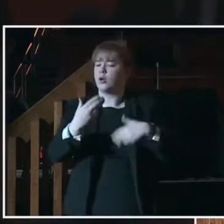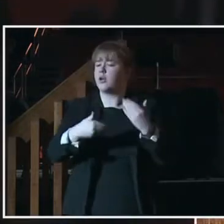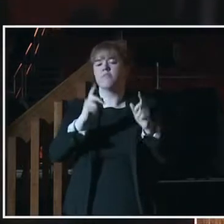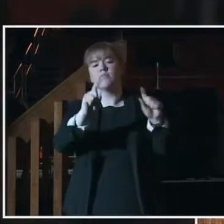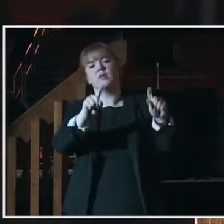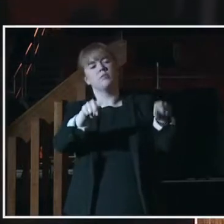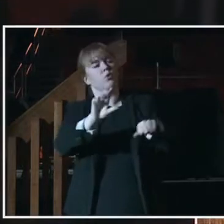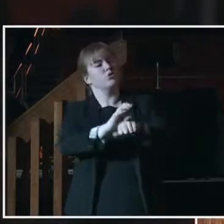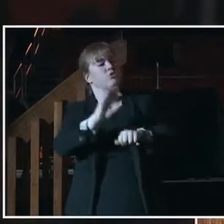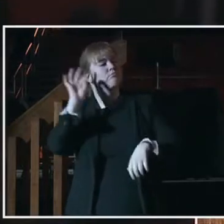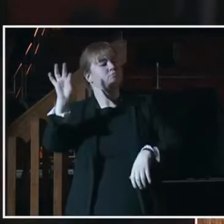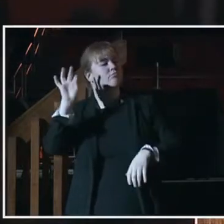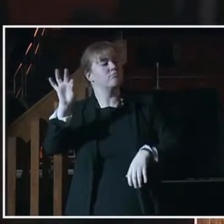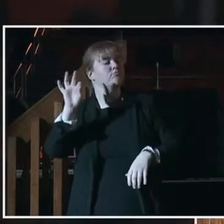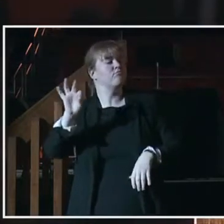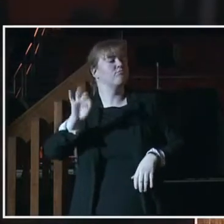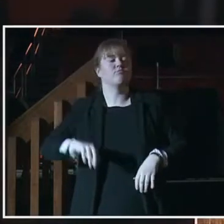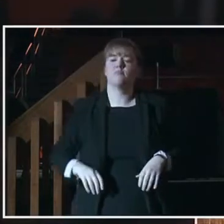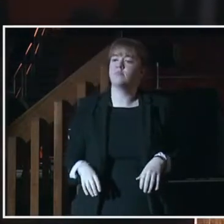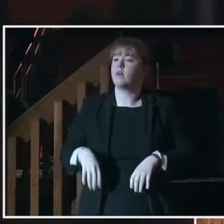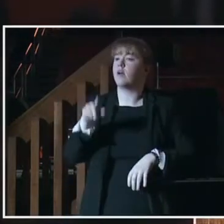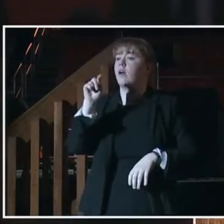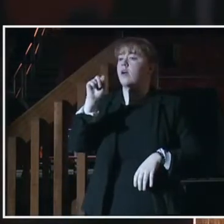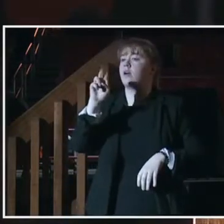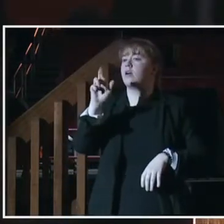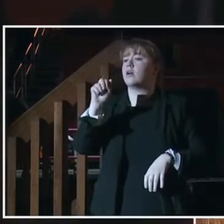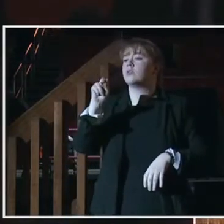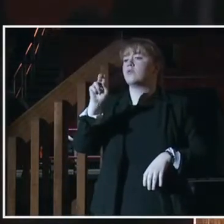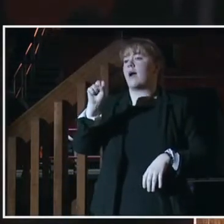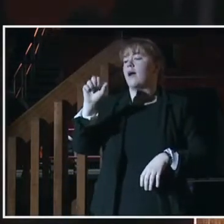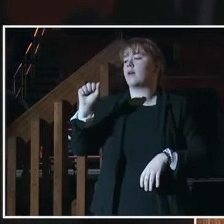church. Let's look at the transatlantic slave trade.